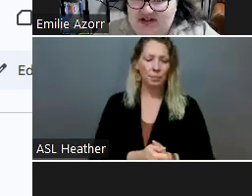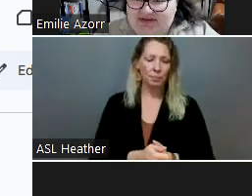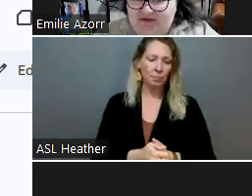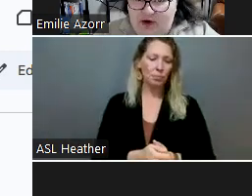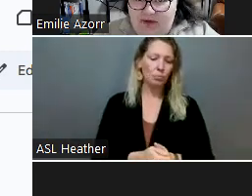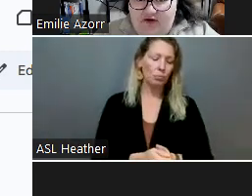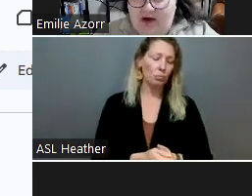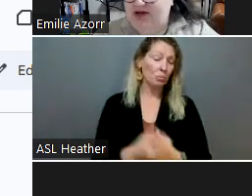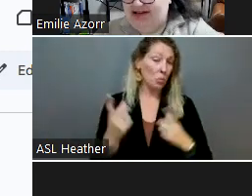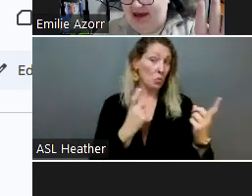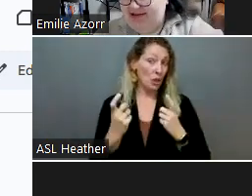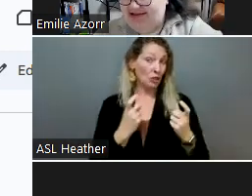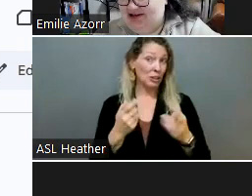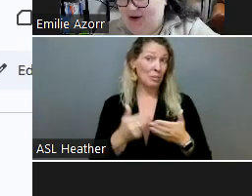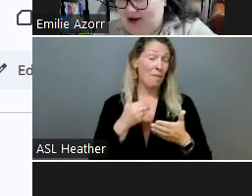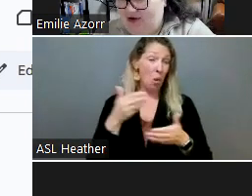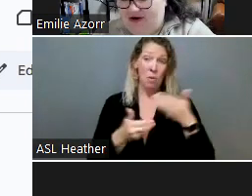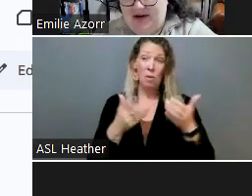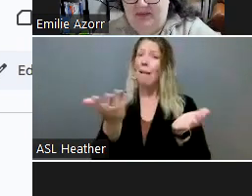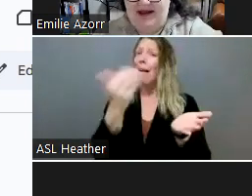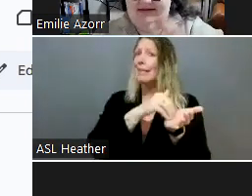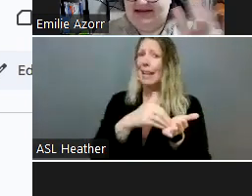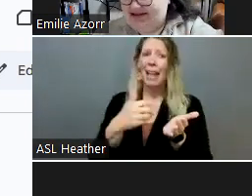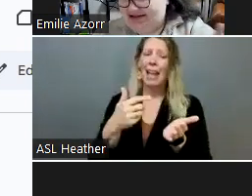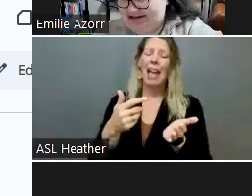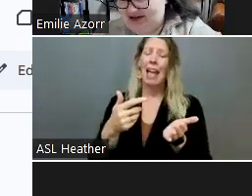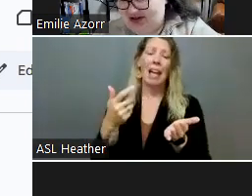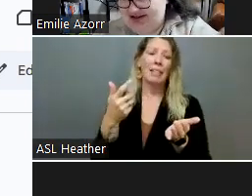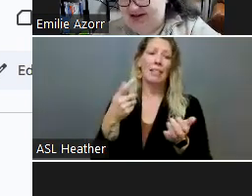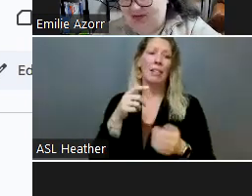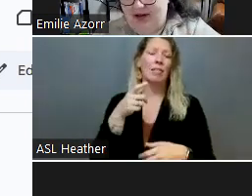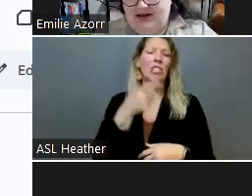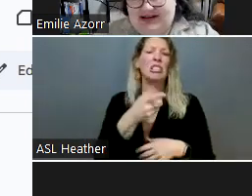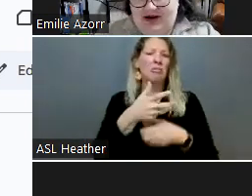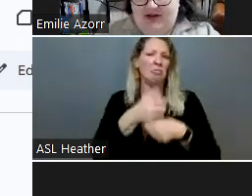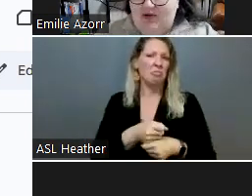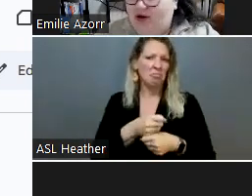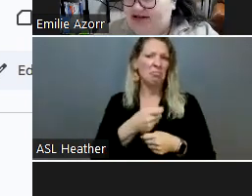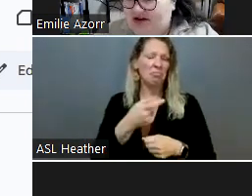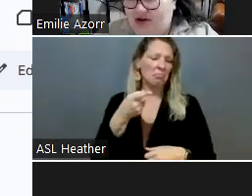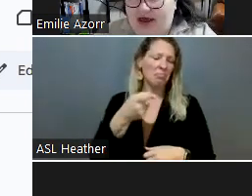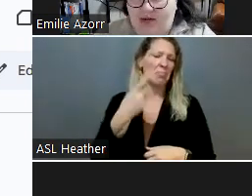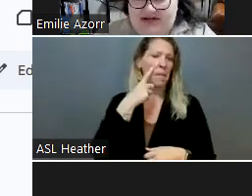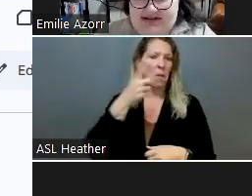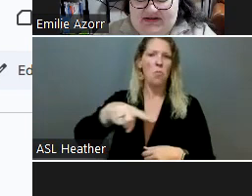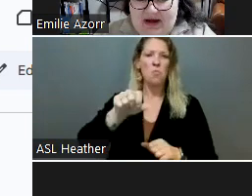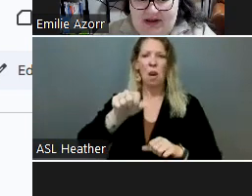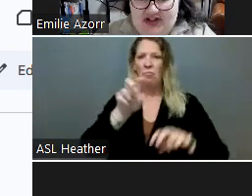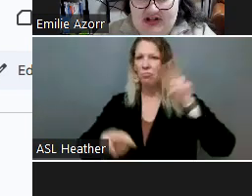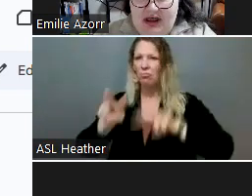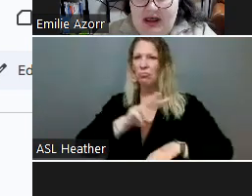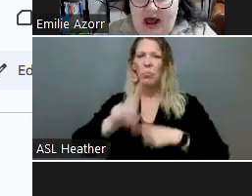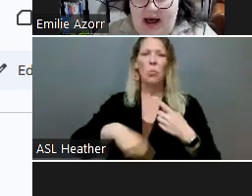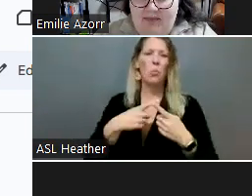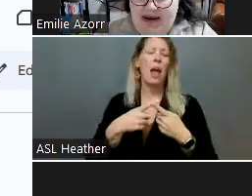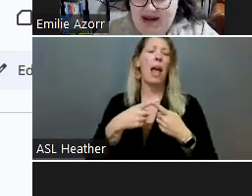Any questions before we move on? Once again, this isn't going over it, but this is essentially the sample policy here that you all can take a look at once this is